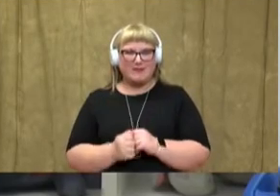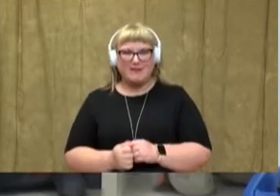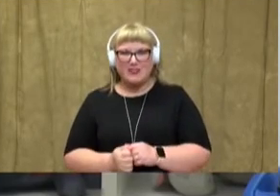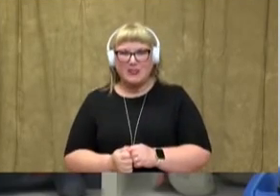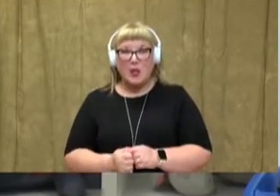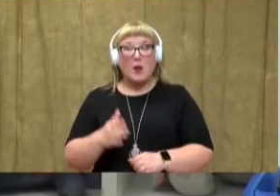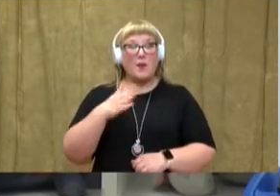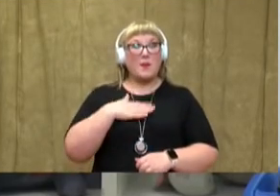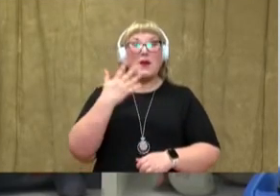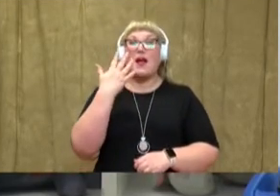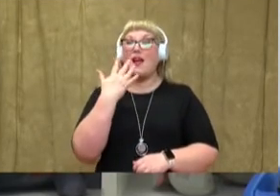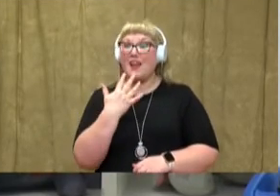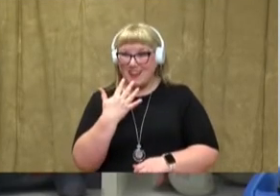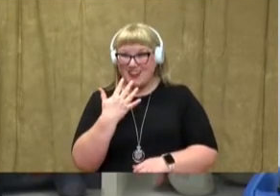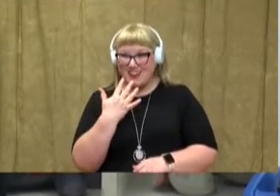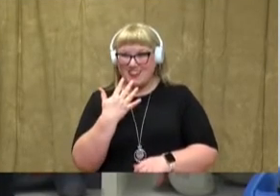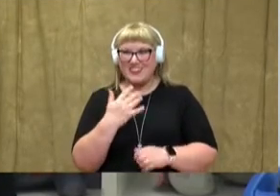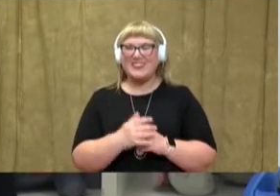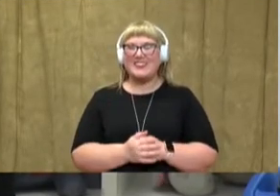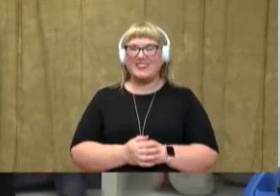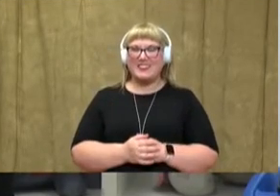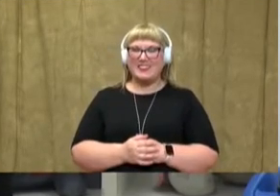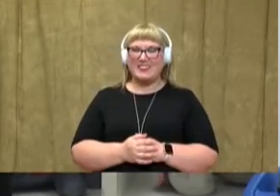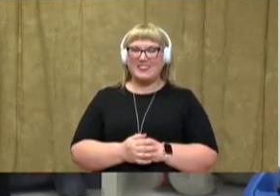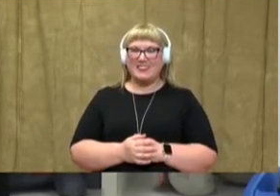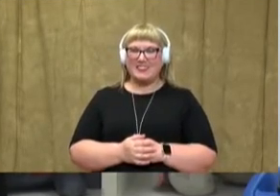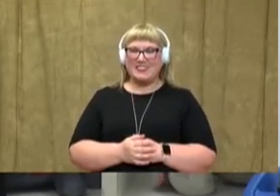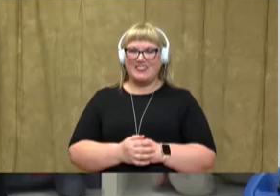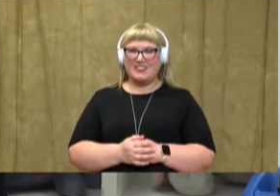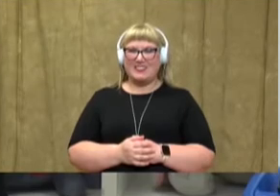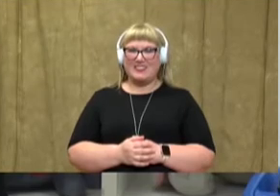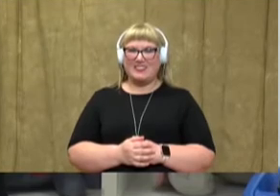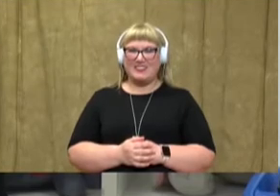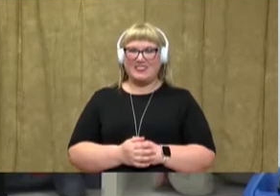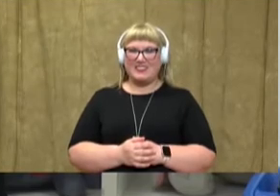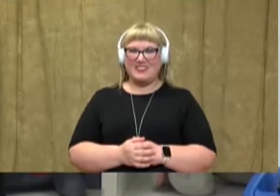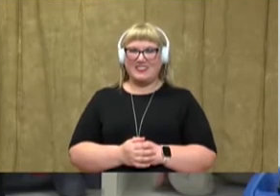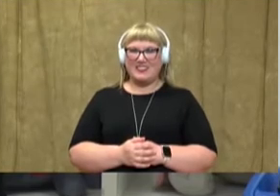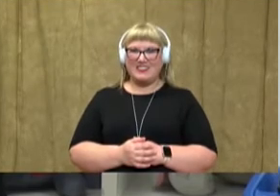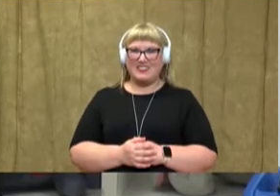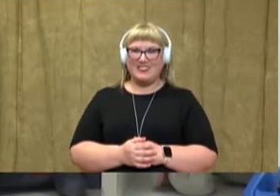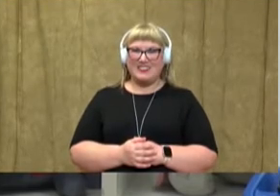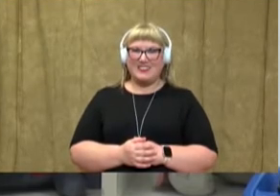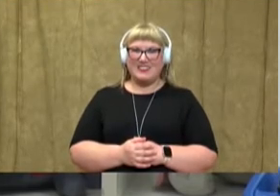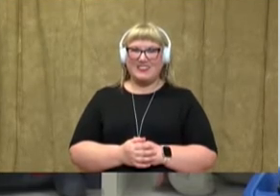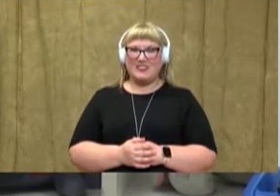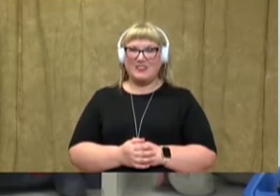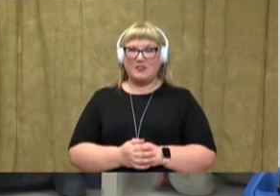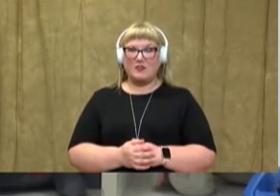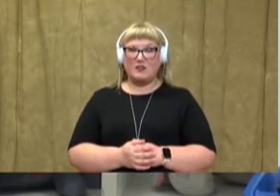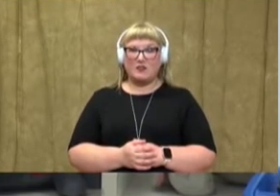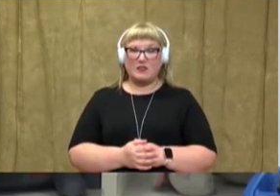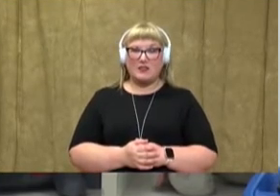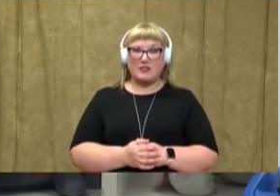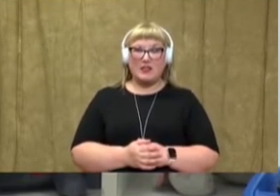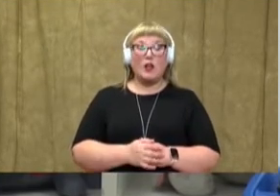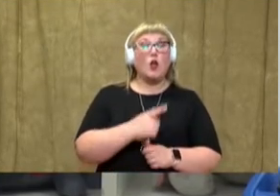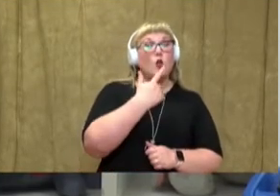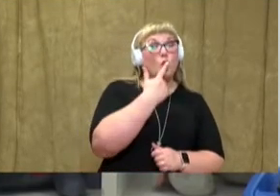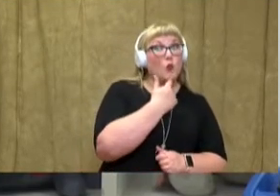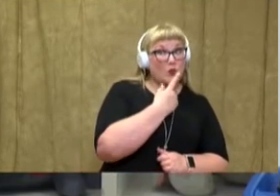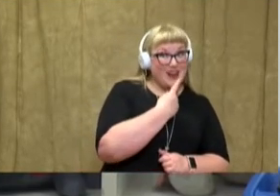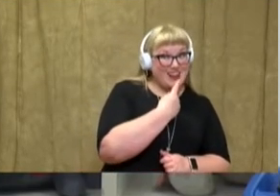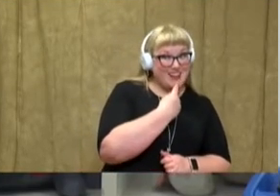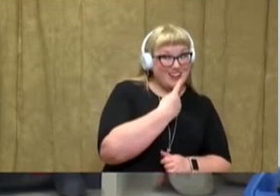My Colors, Miss Colores, Rebecca Amberley. All right, so